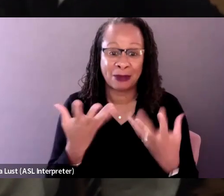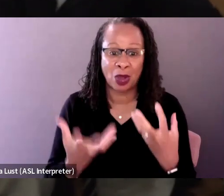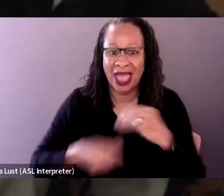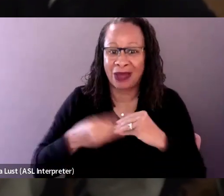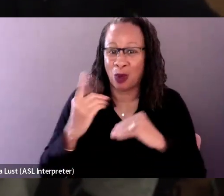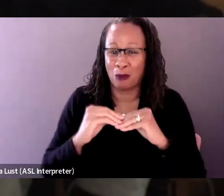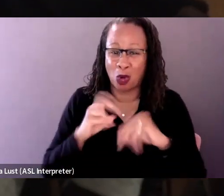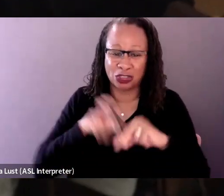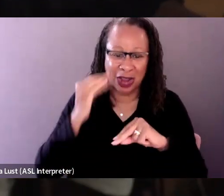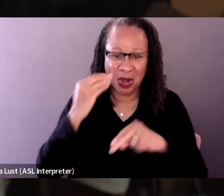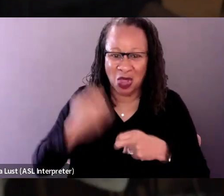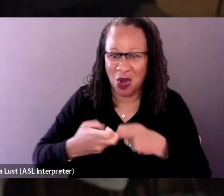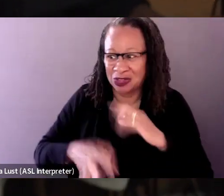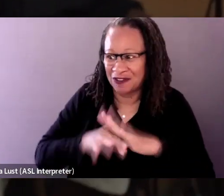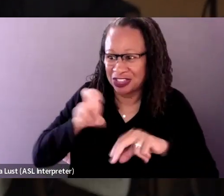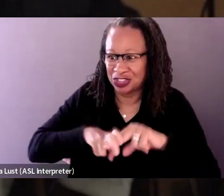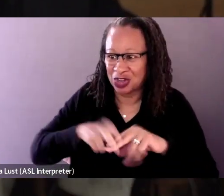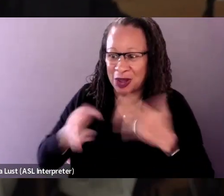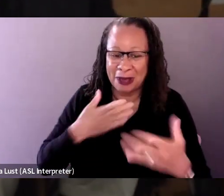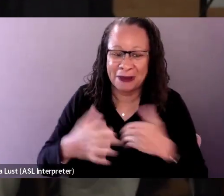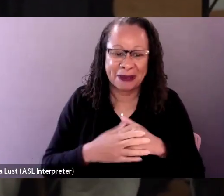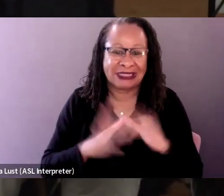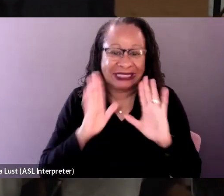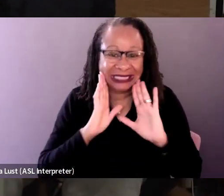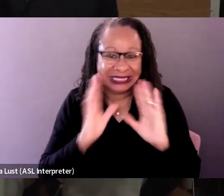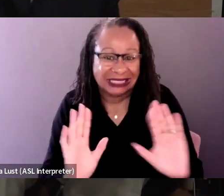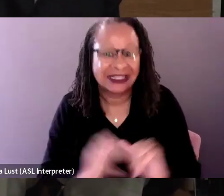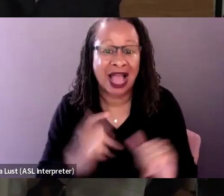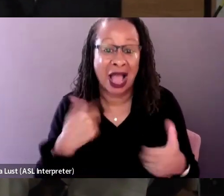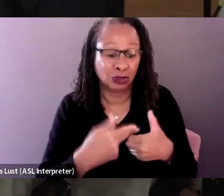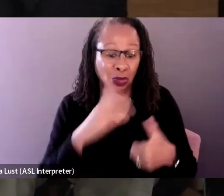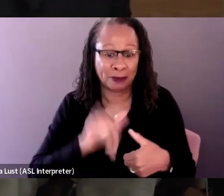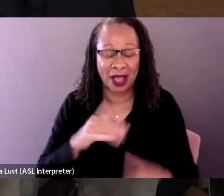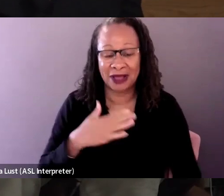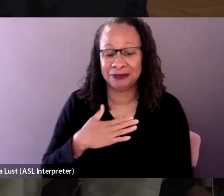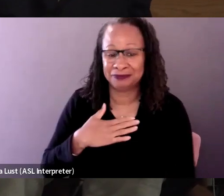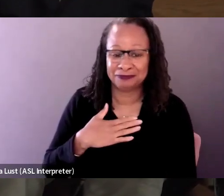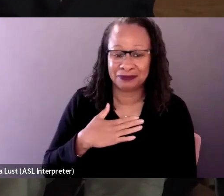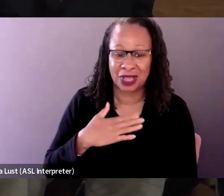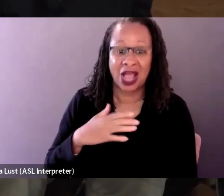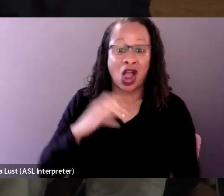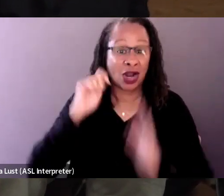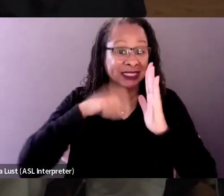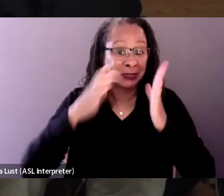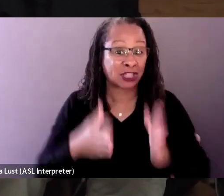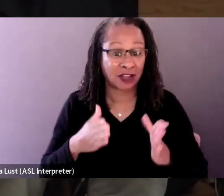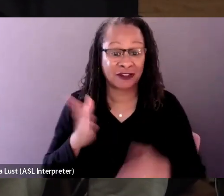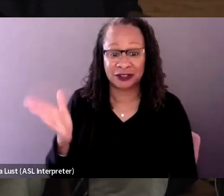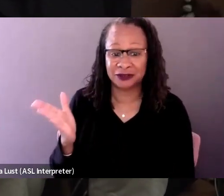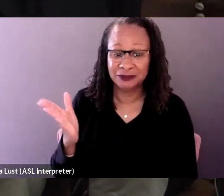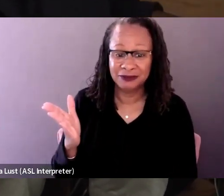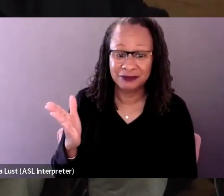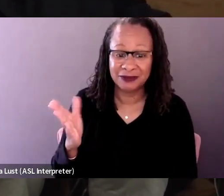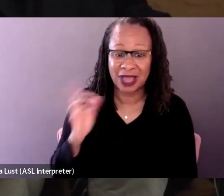come by, might not match the white. But I'm joined by, we have our cinematographer there. Yulan, I think you're good to stop